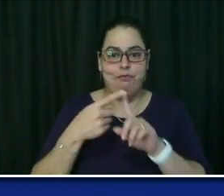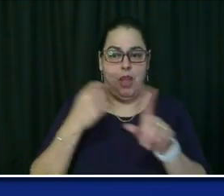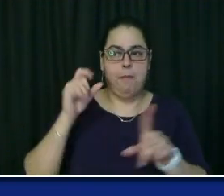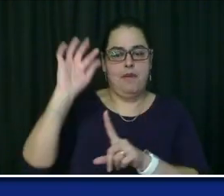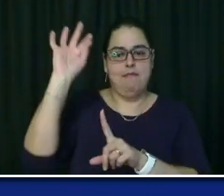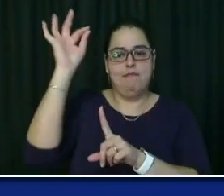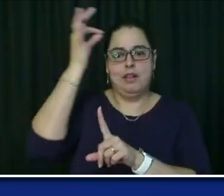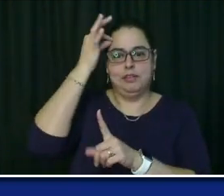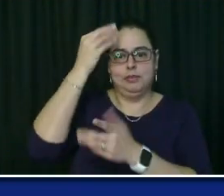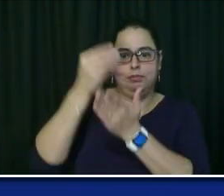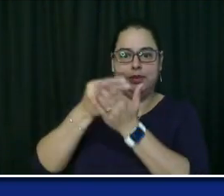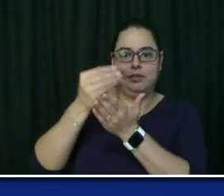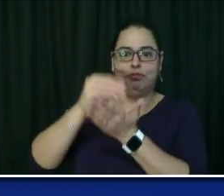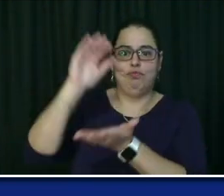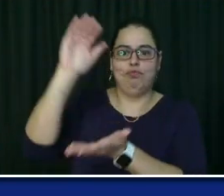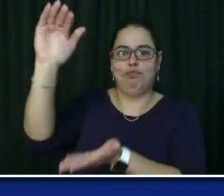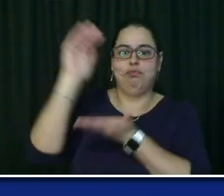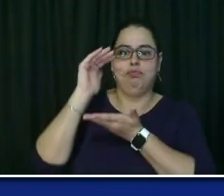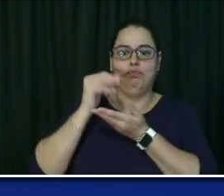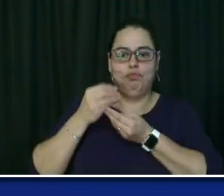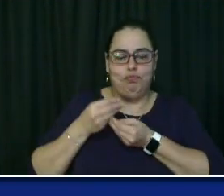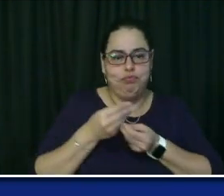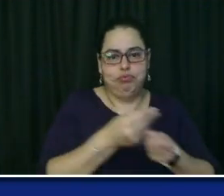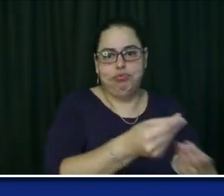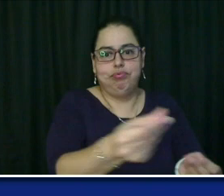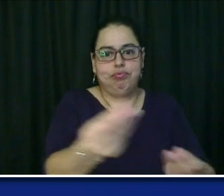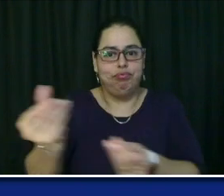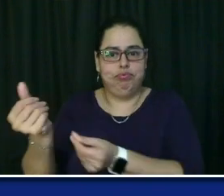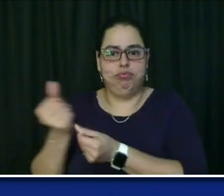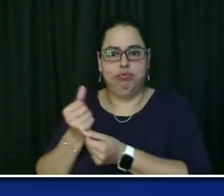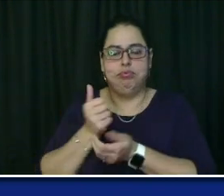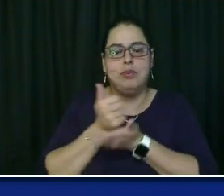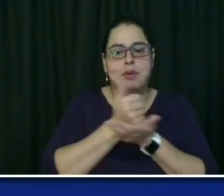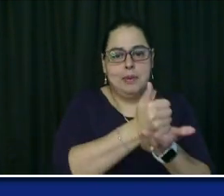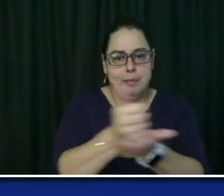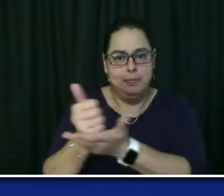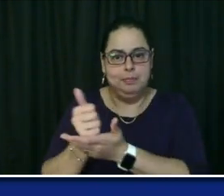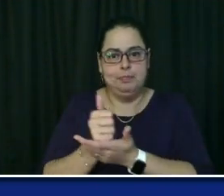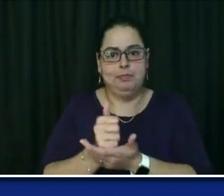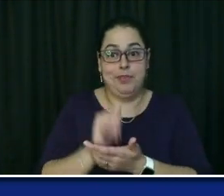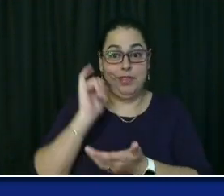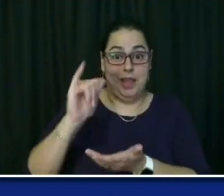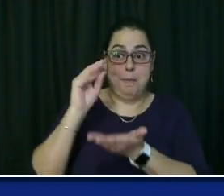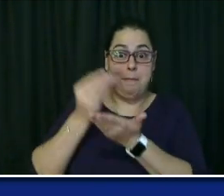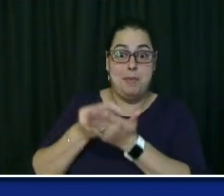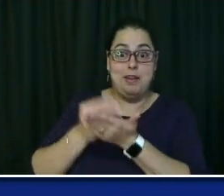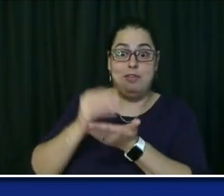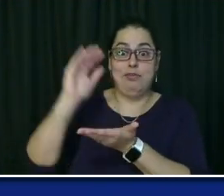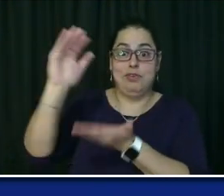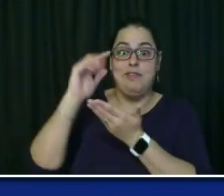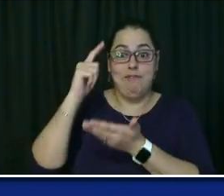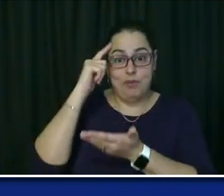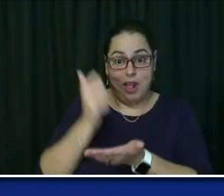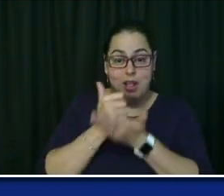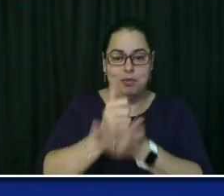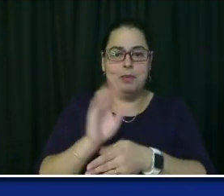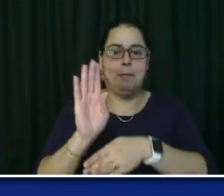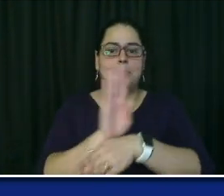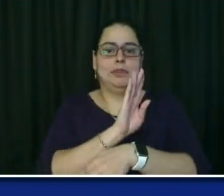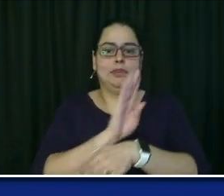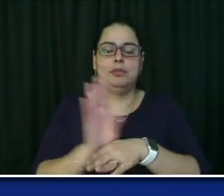area of businesses. There are many businesses that have struggled. Many have gone under. The federal government had a couple of programs, the EIDL program